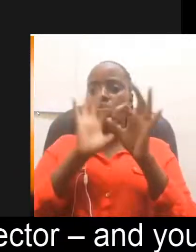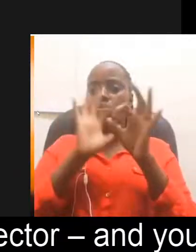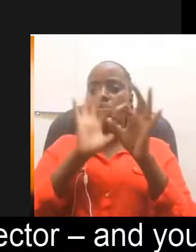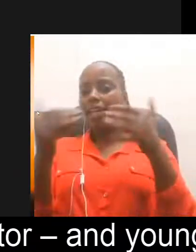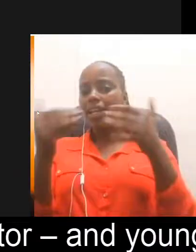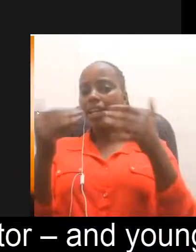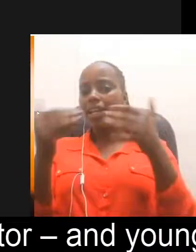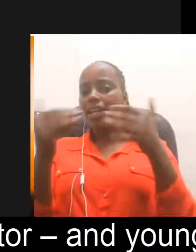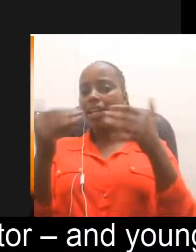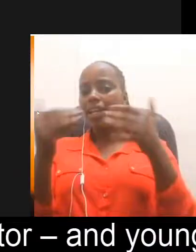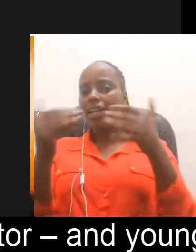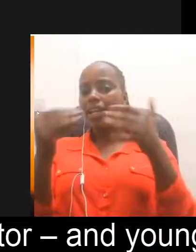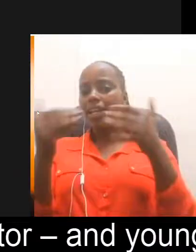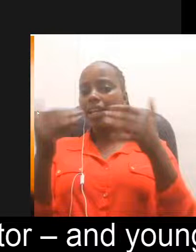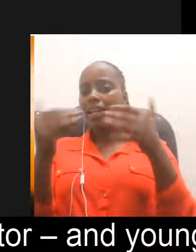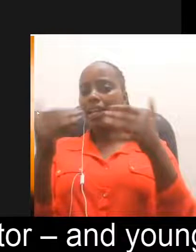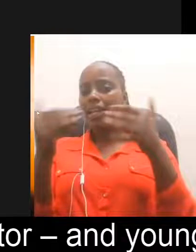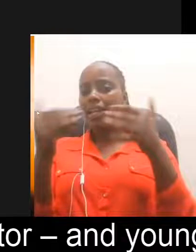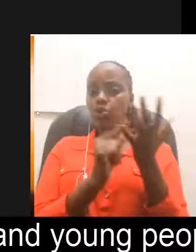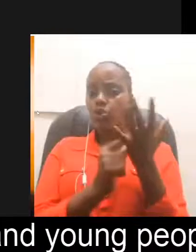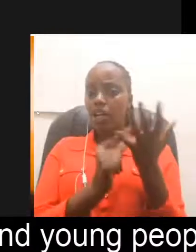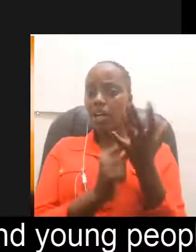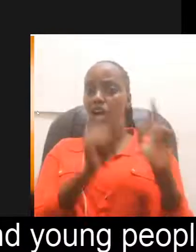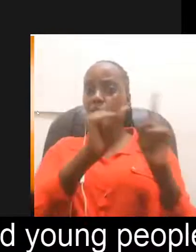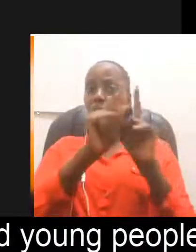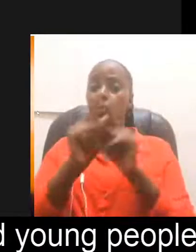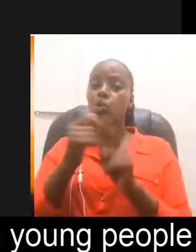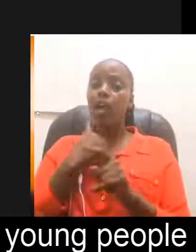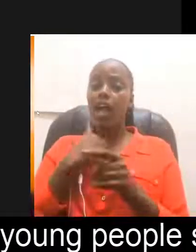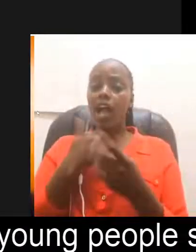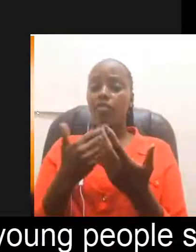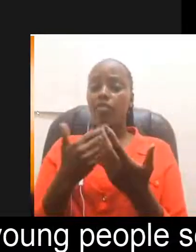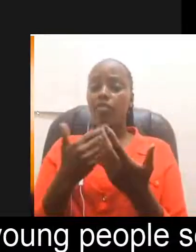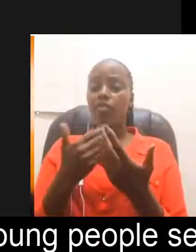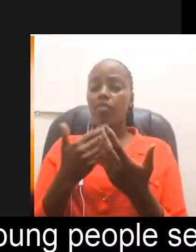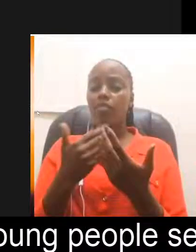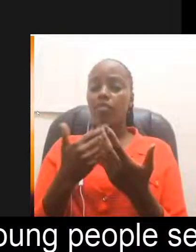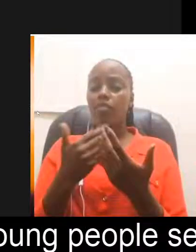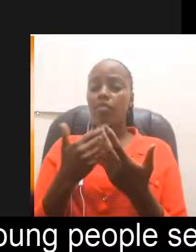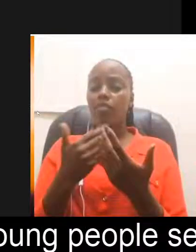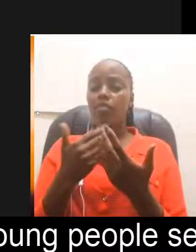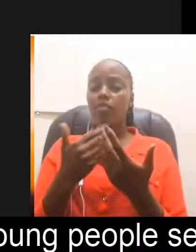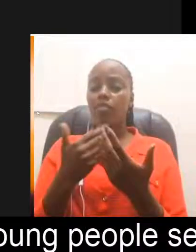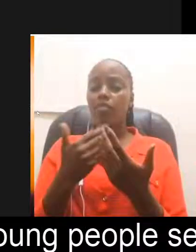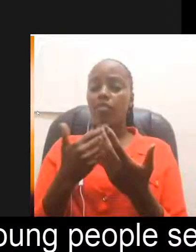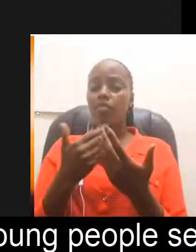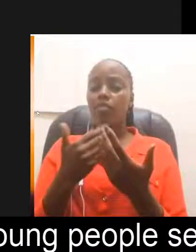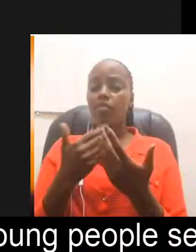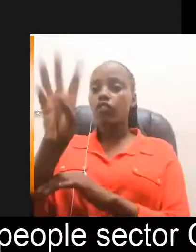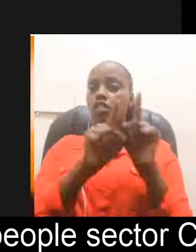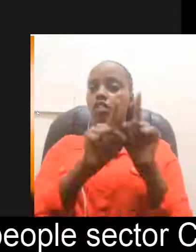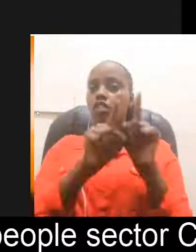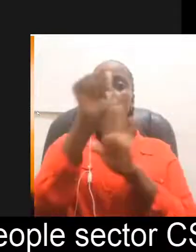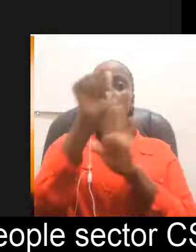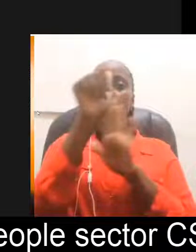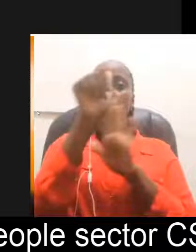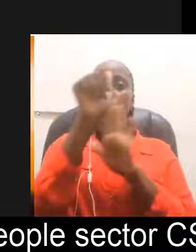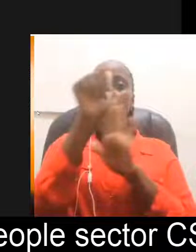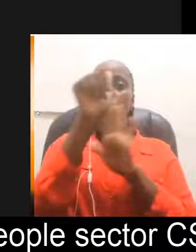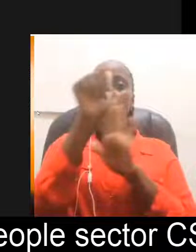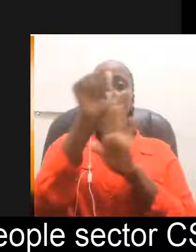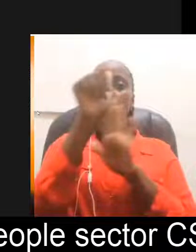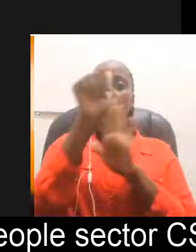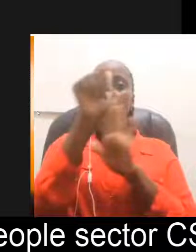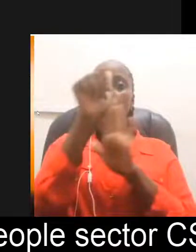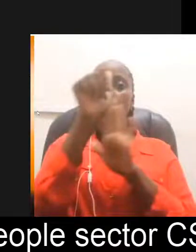in Uganda. And then we have also been promoting Agenda 2040 and Agenda 2063 that contains a provision of ending all